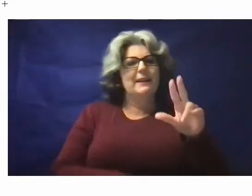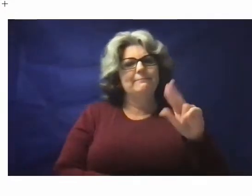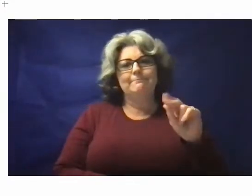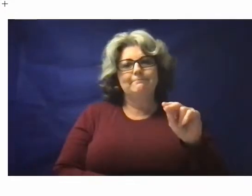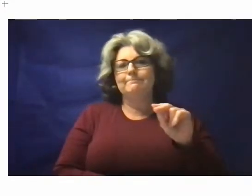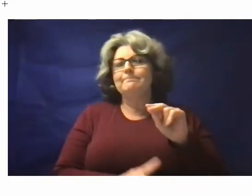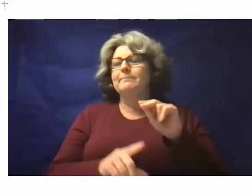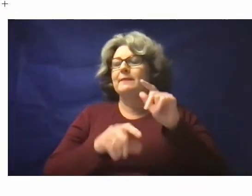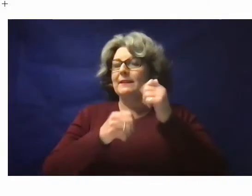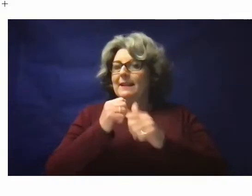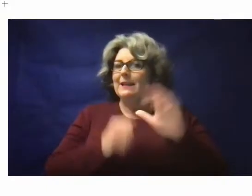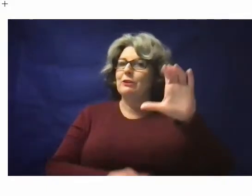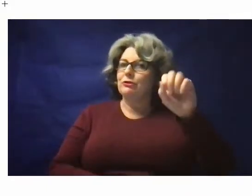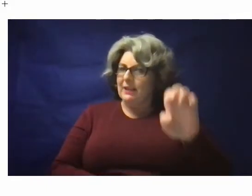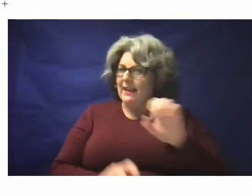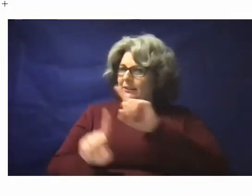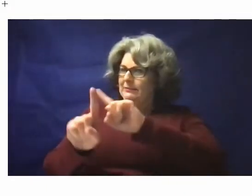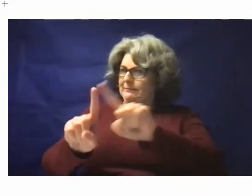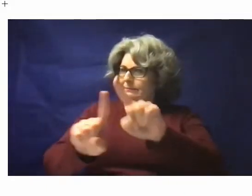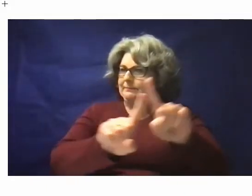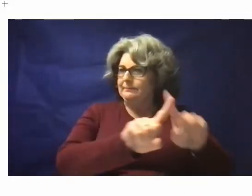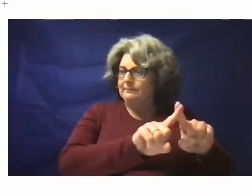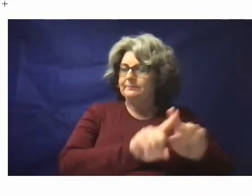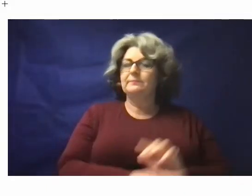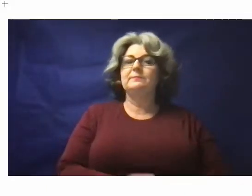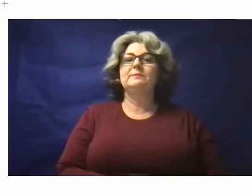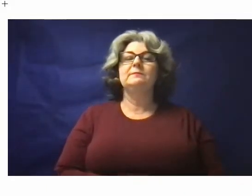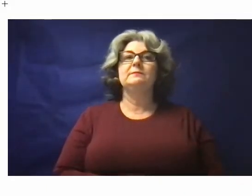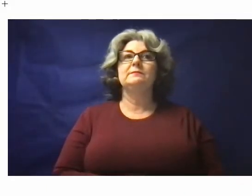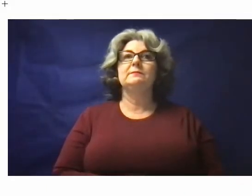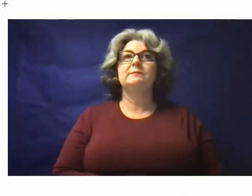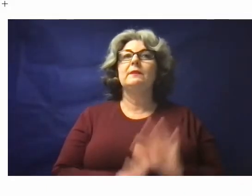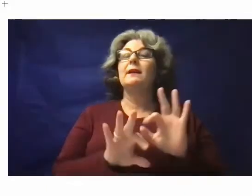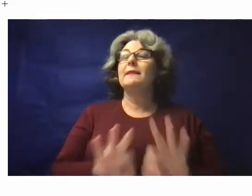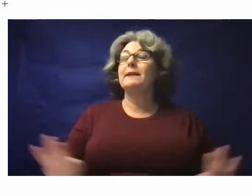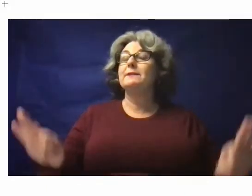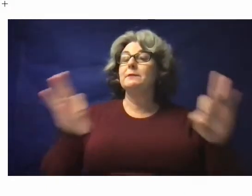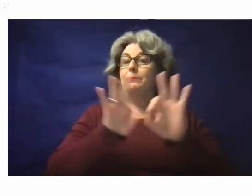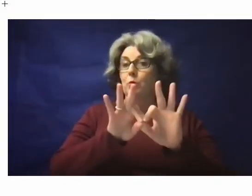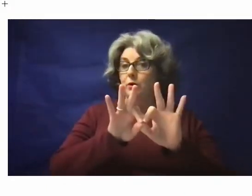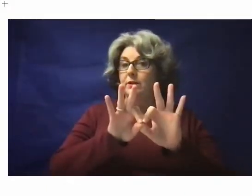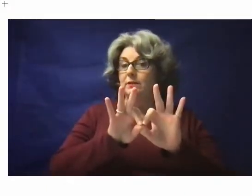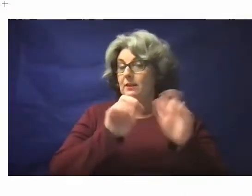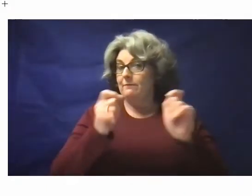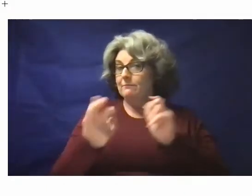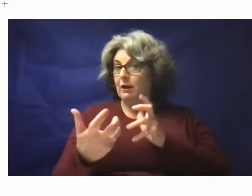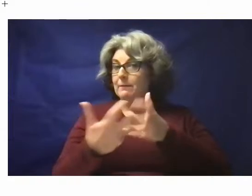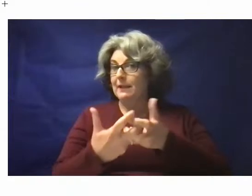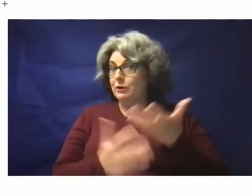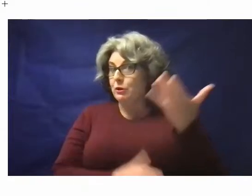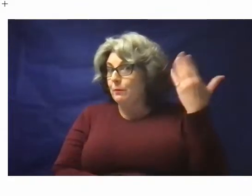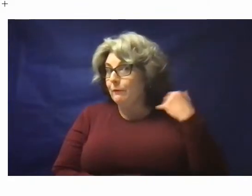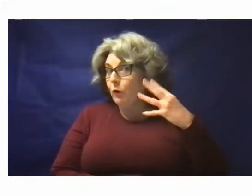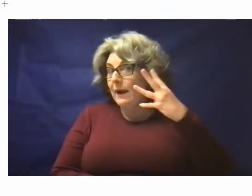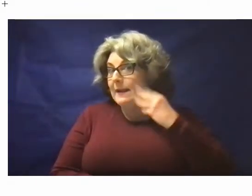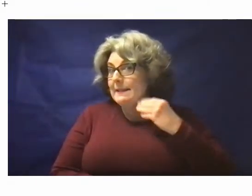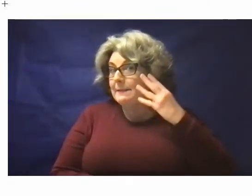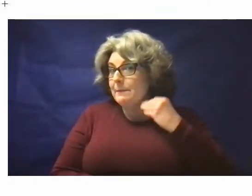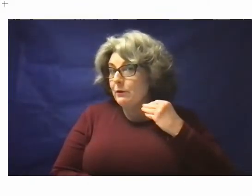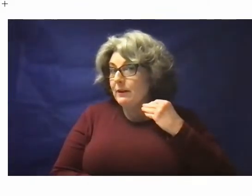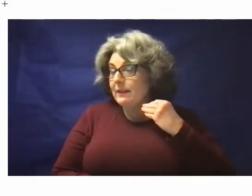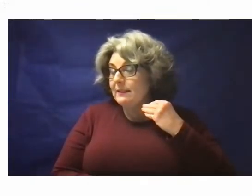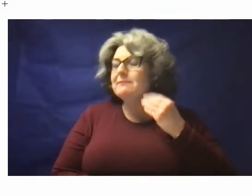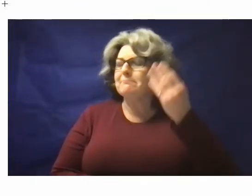about accommodation that was given to you before, that is important. If there was accommodation that was given to somebody